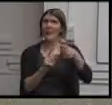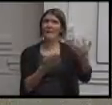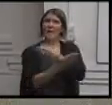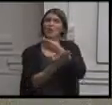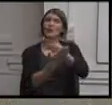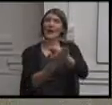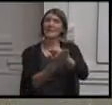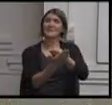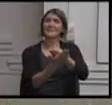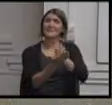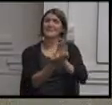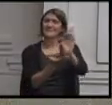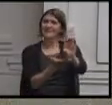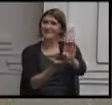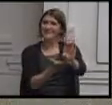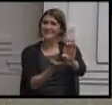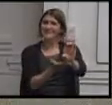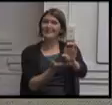fundraising for